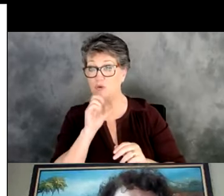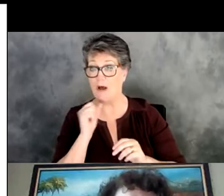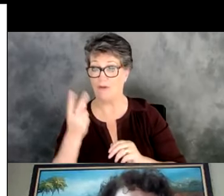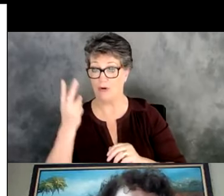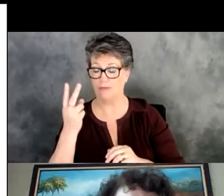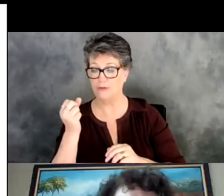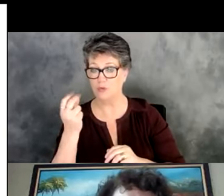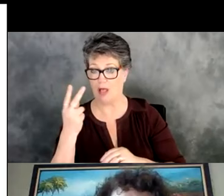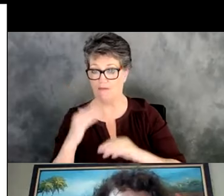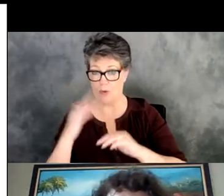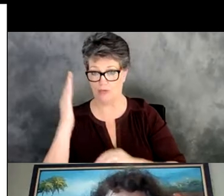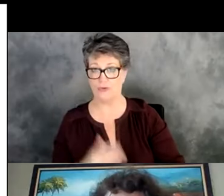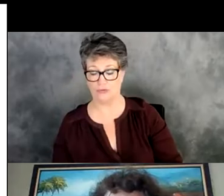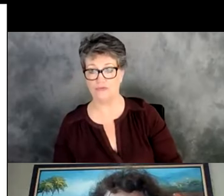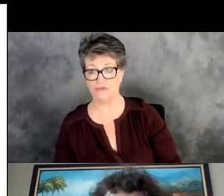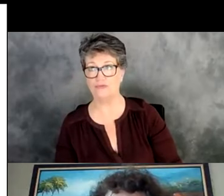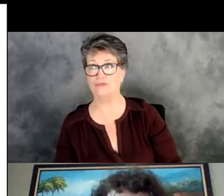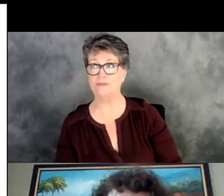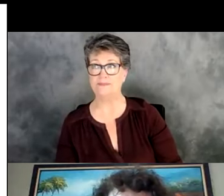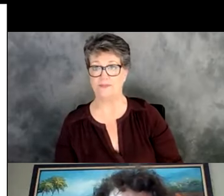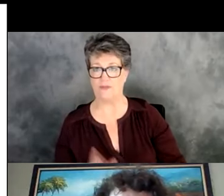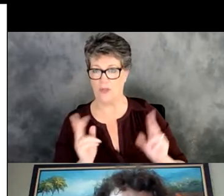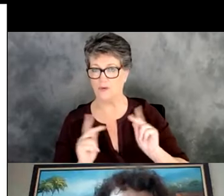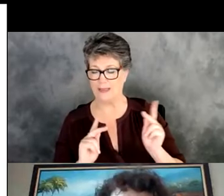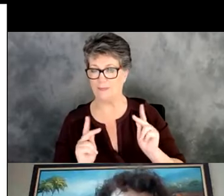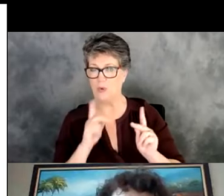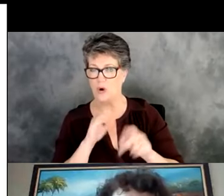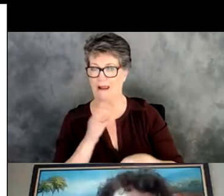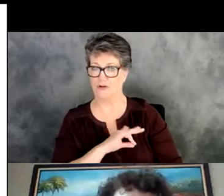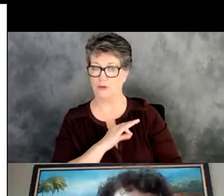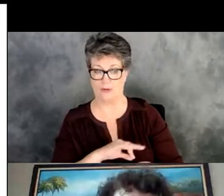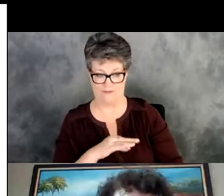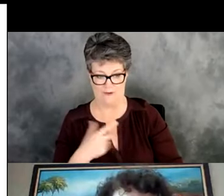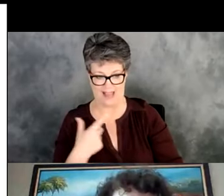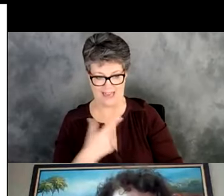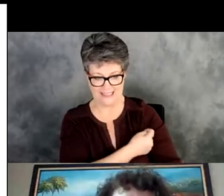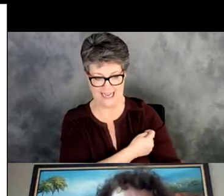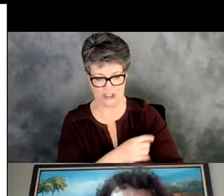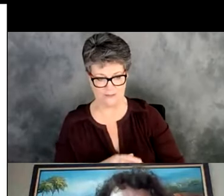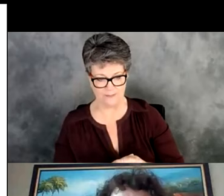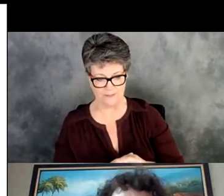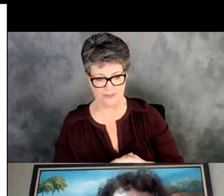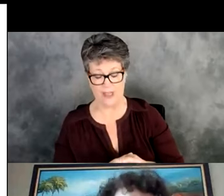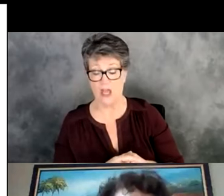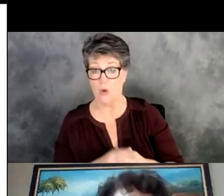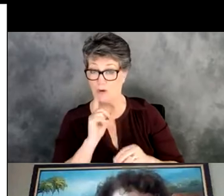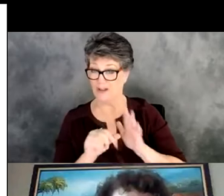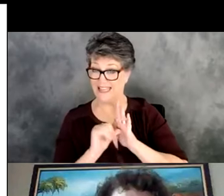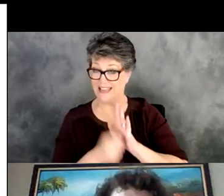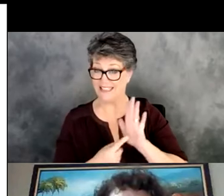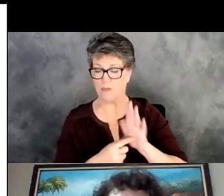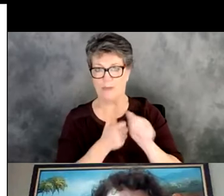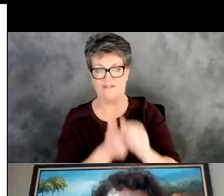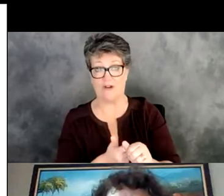older, which of course is the population that's eligible for vaccination. And you know what really sticks out, and we've been following this data